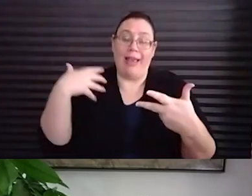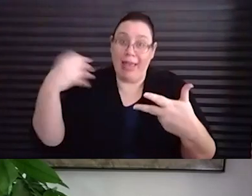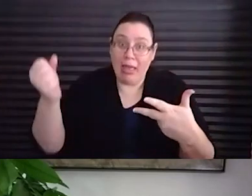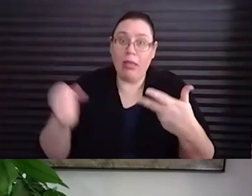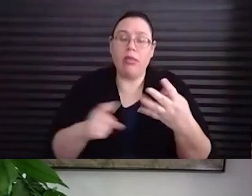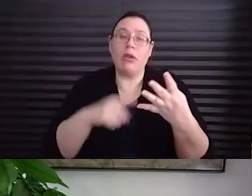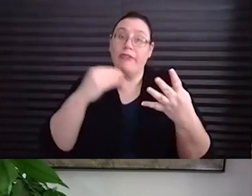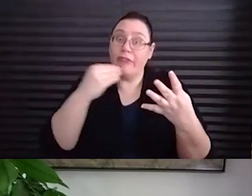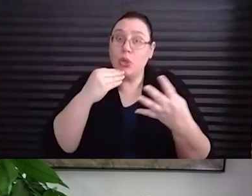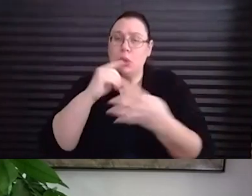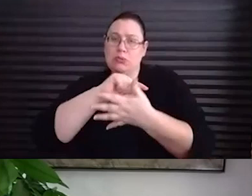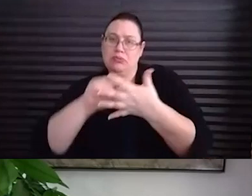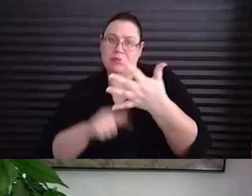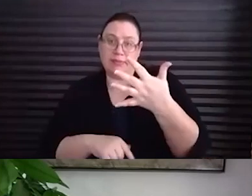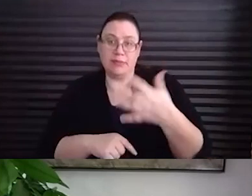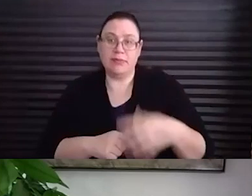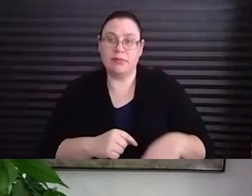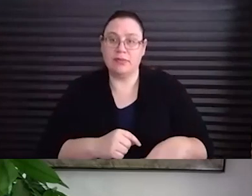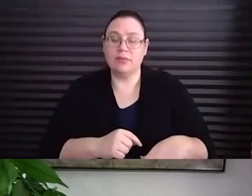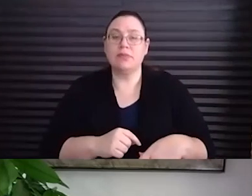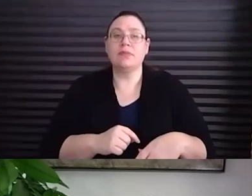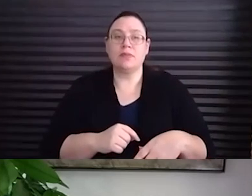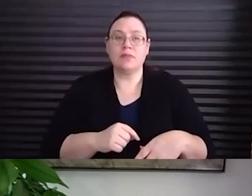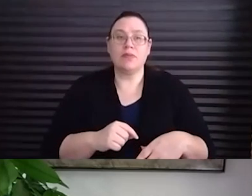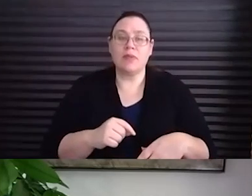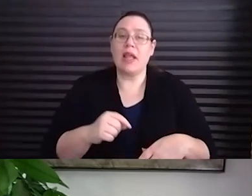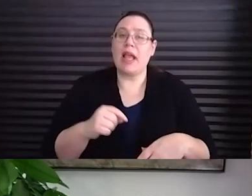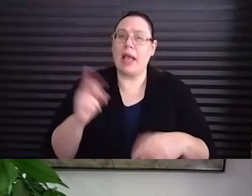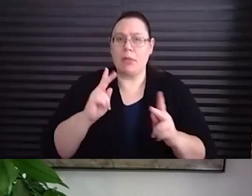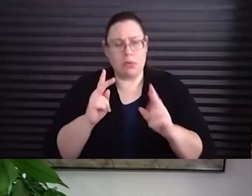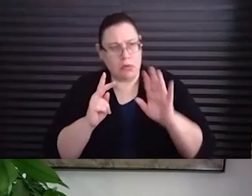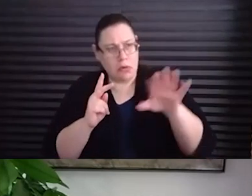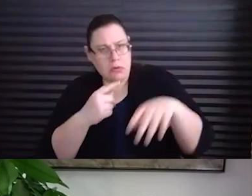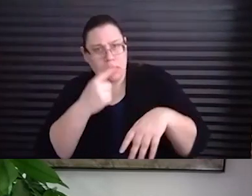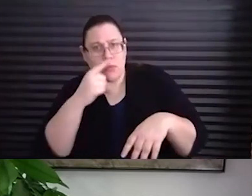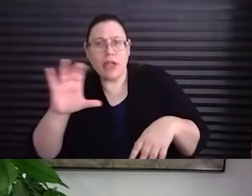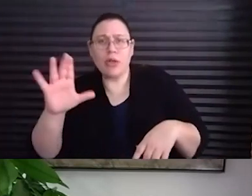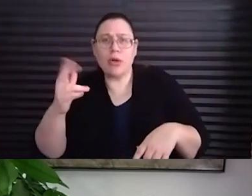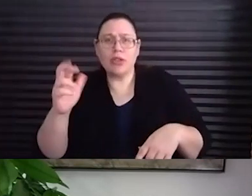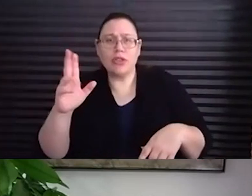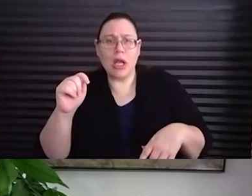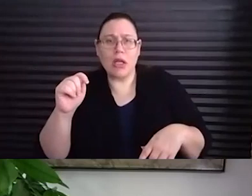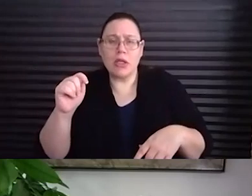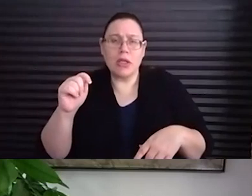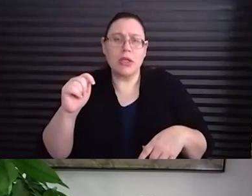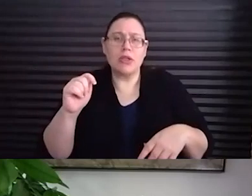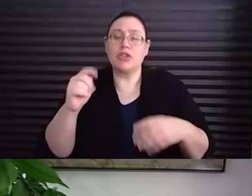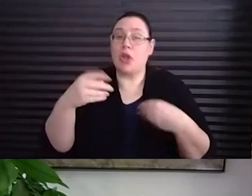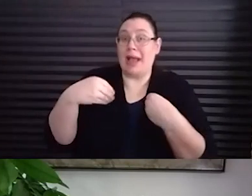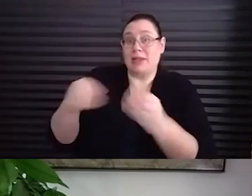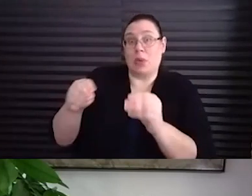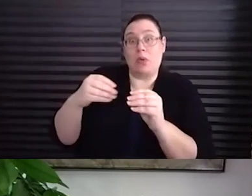food, all that. And I had my shawls and people asked for my shawls and I started to sell the little socks. So it helps